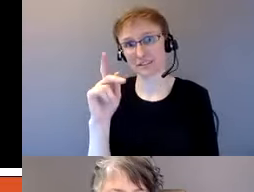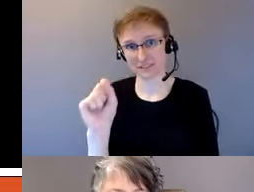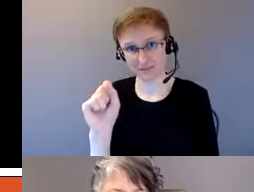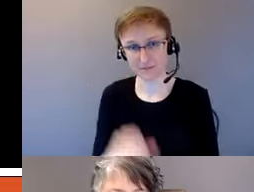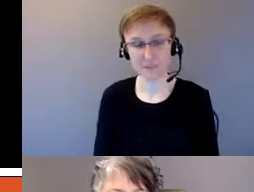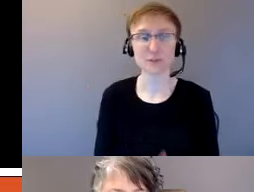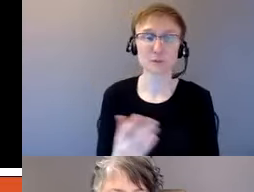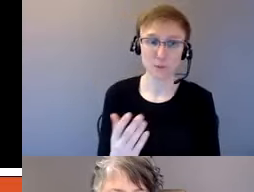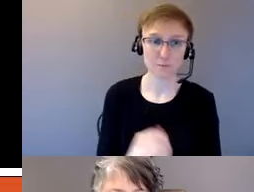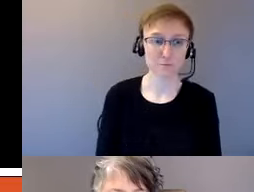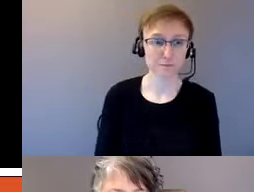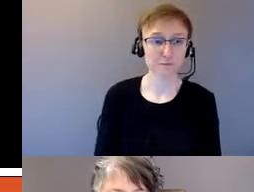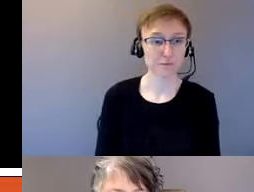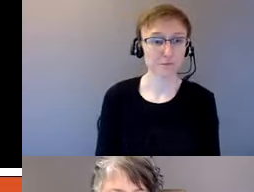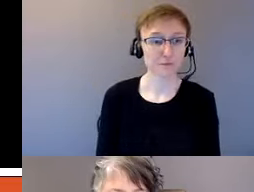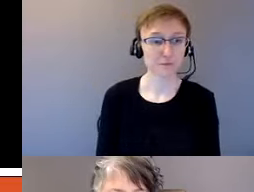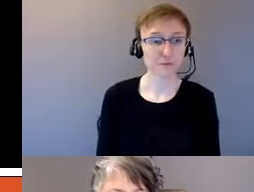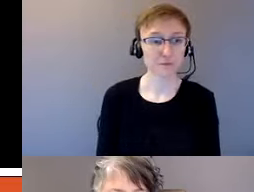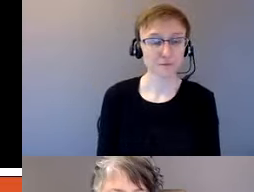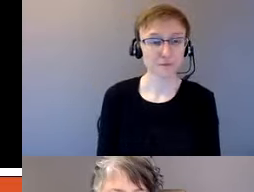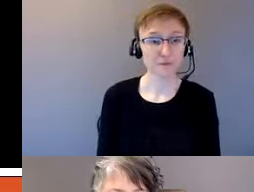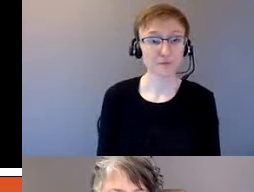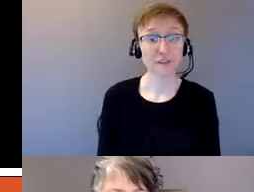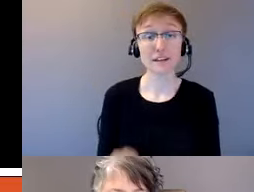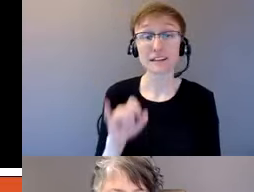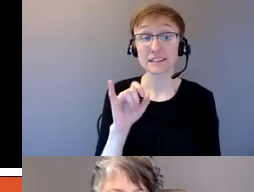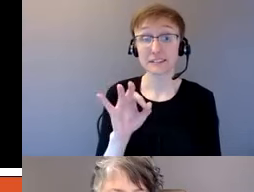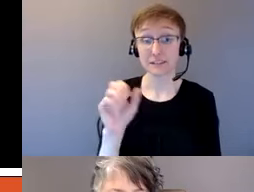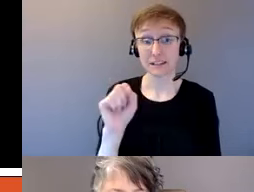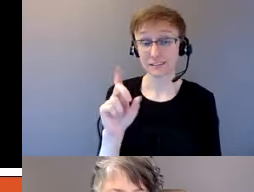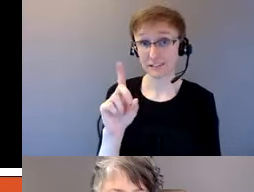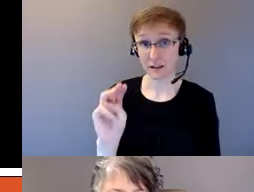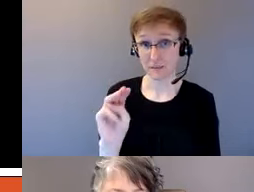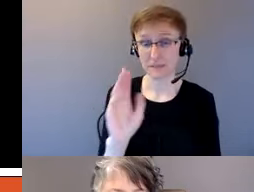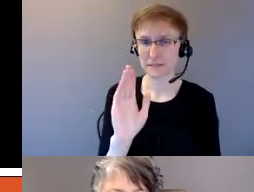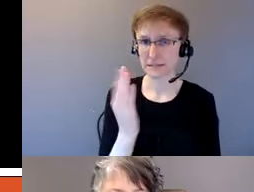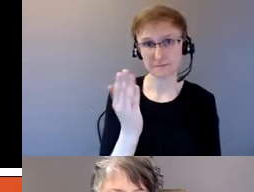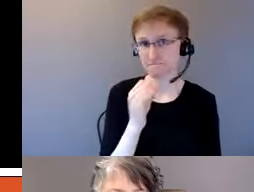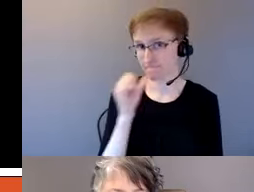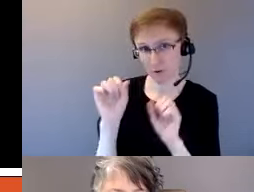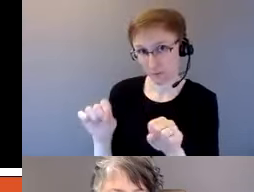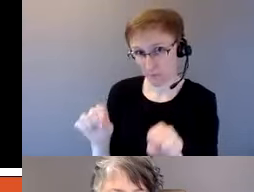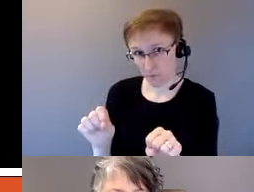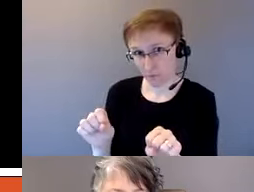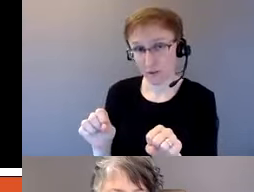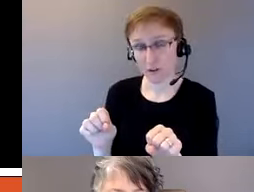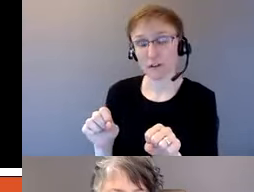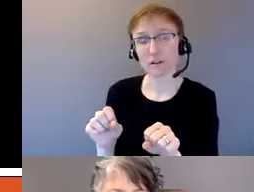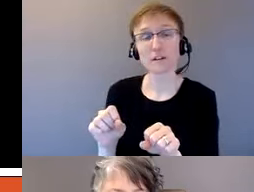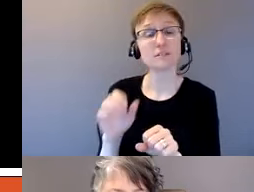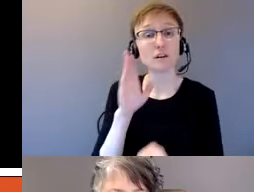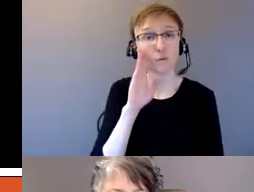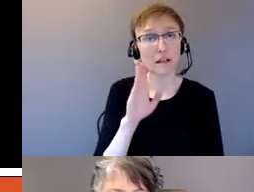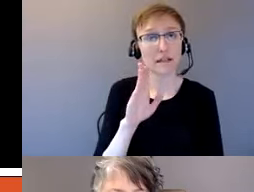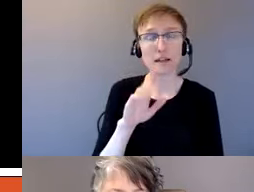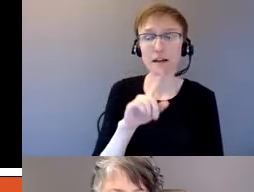circumstances. So, and lastly, if the SDM is suspected to be incapable, we we would ask them similar questions